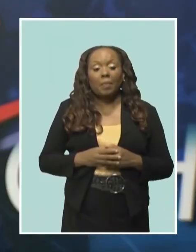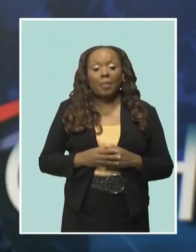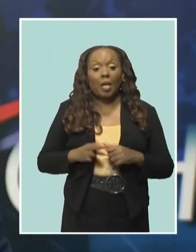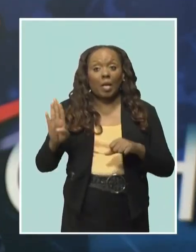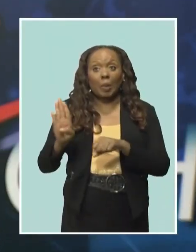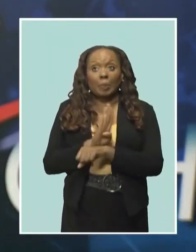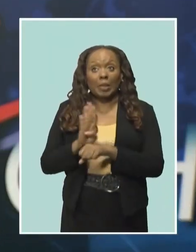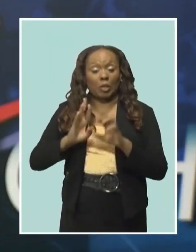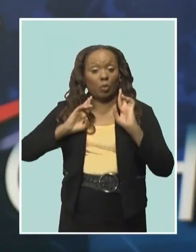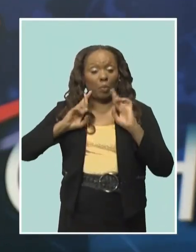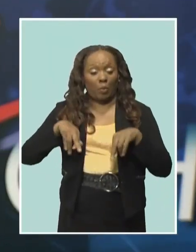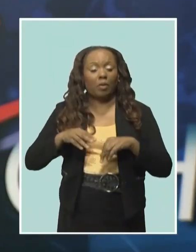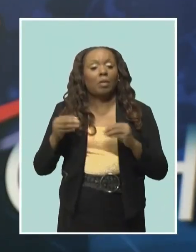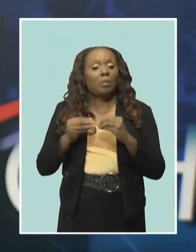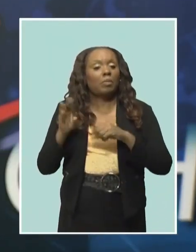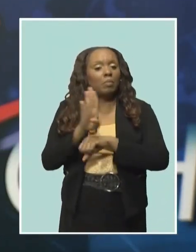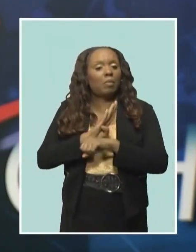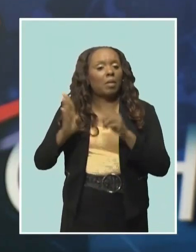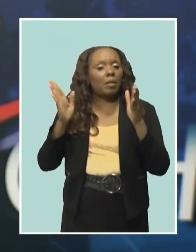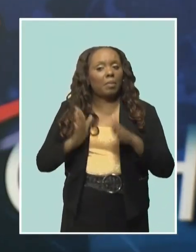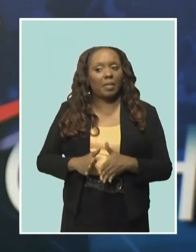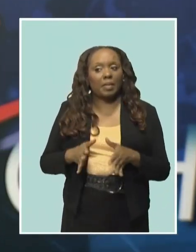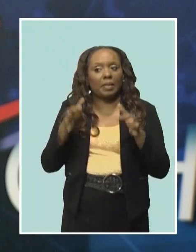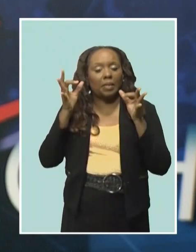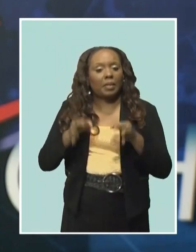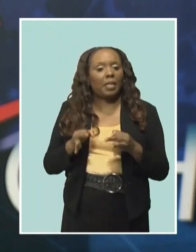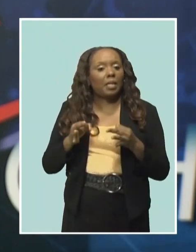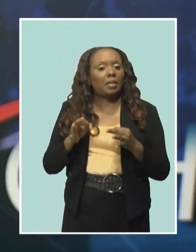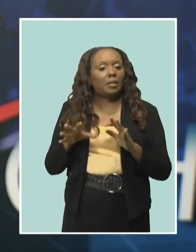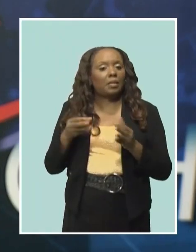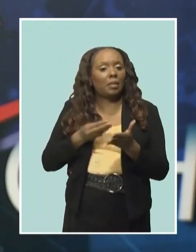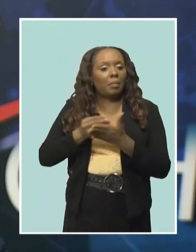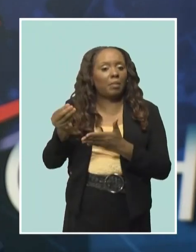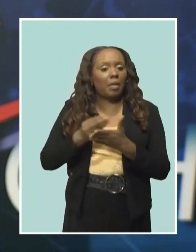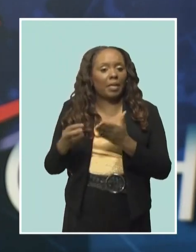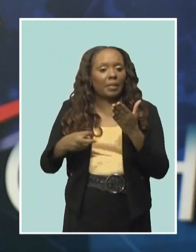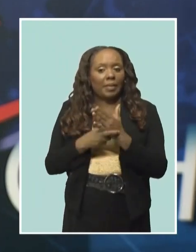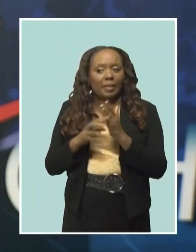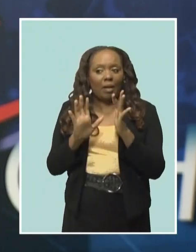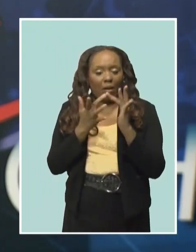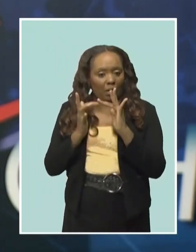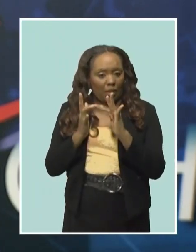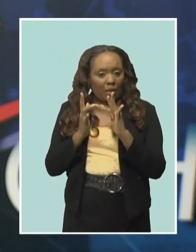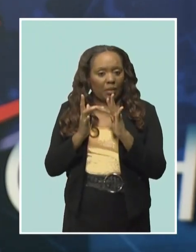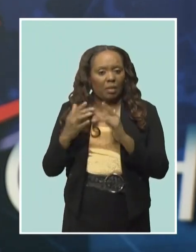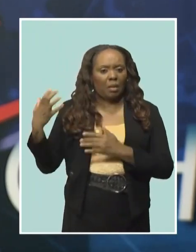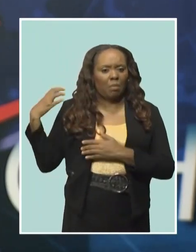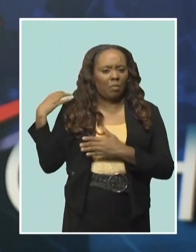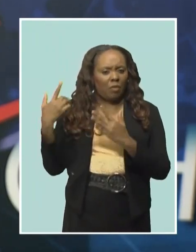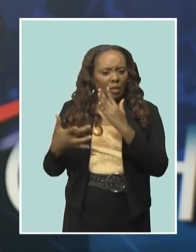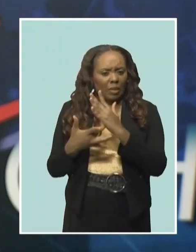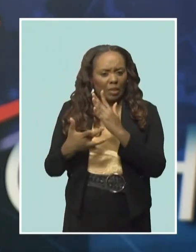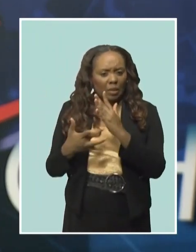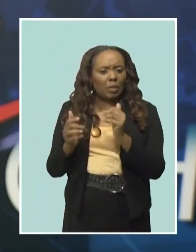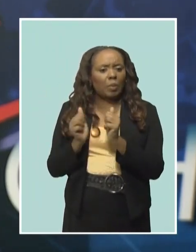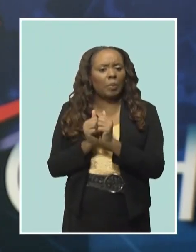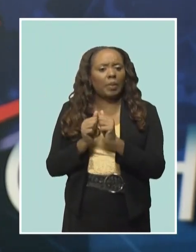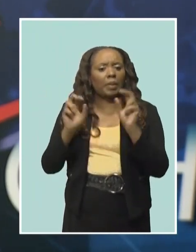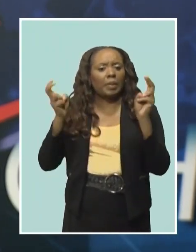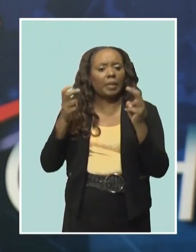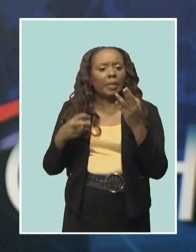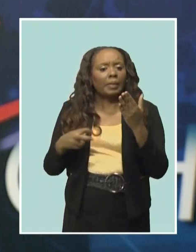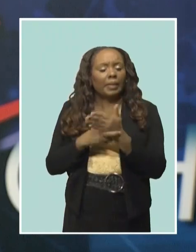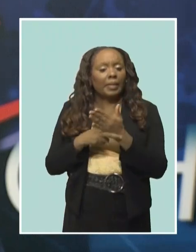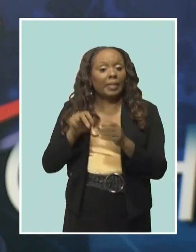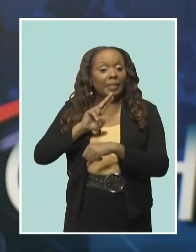In business tonight, more Barbadians are opting to purchase their event tickets online. Head of Technology with booking platform Ticket